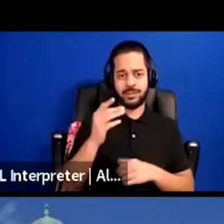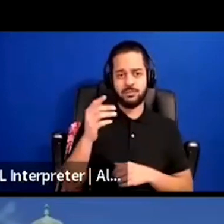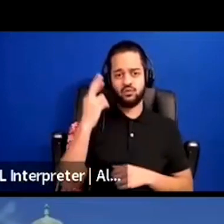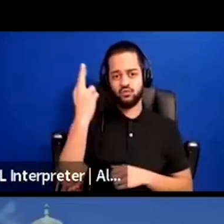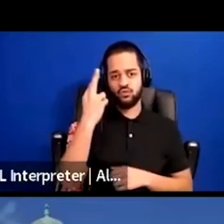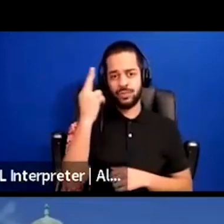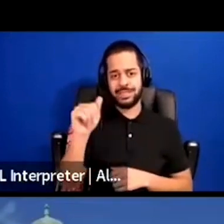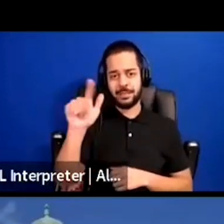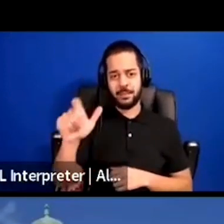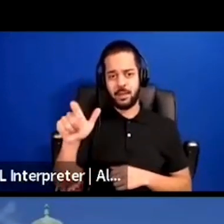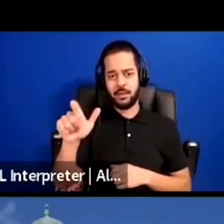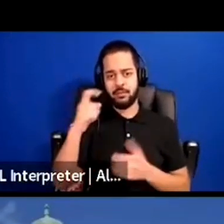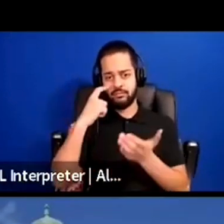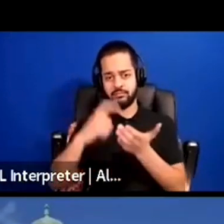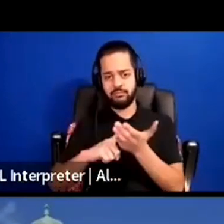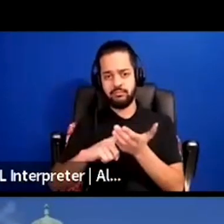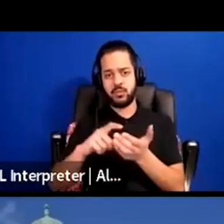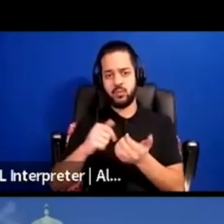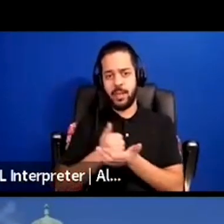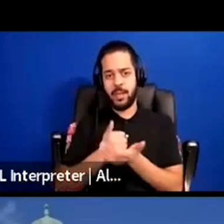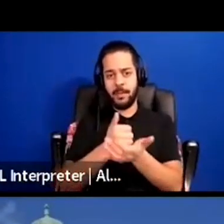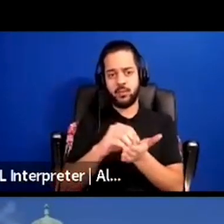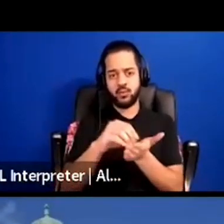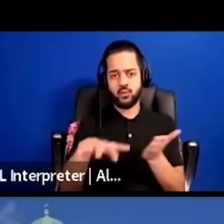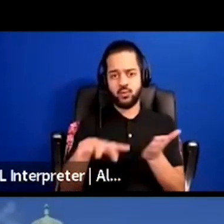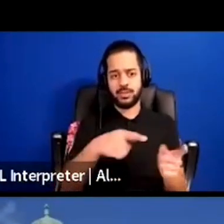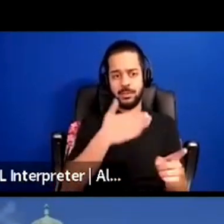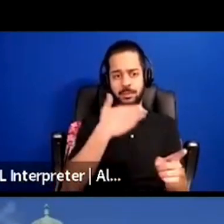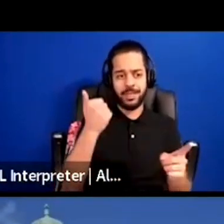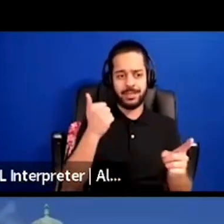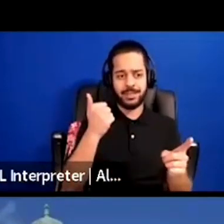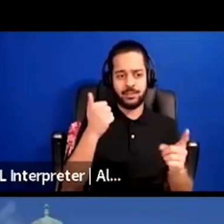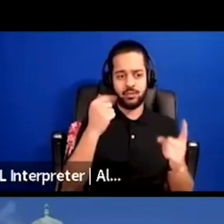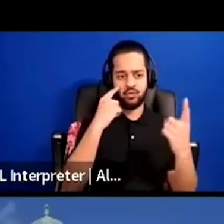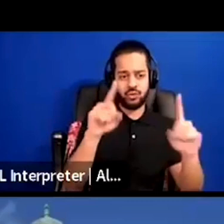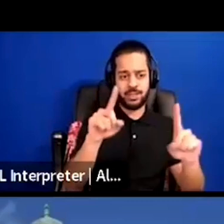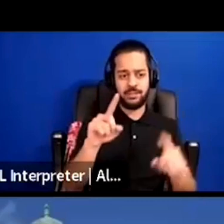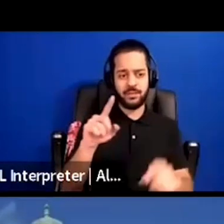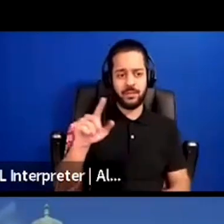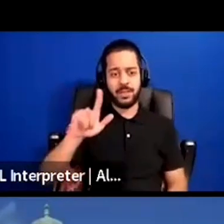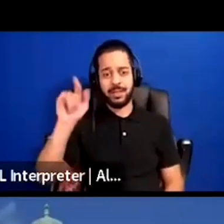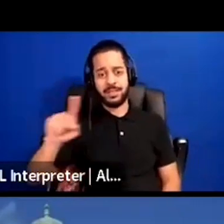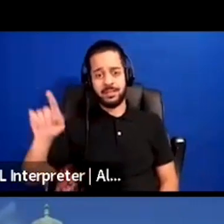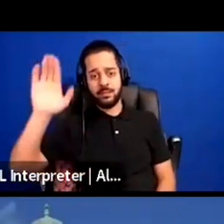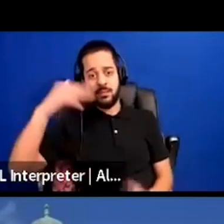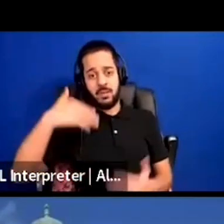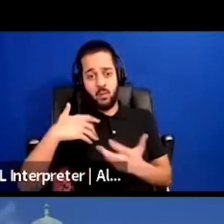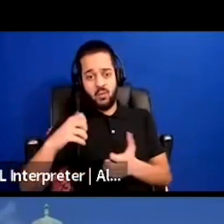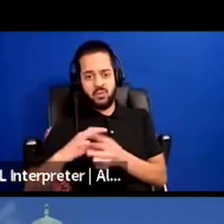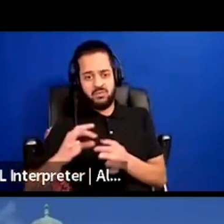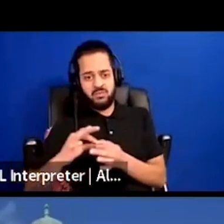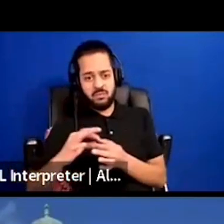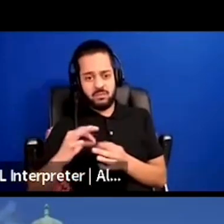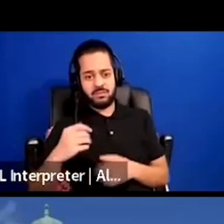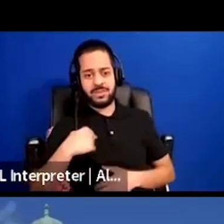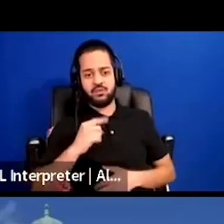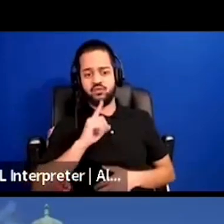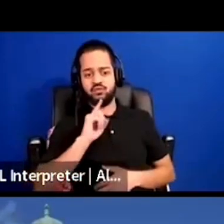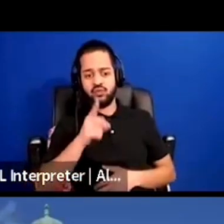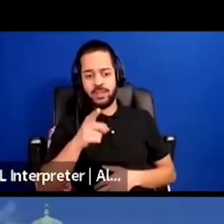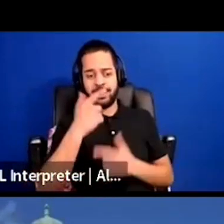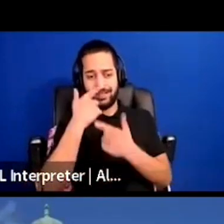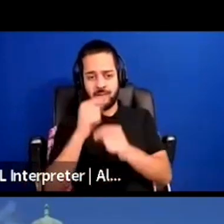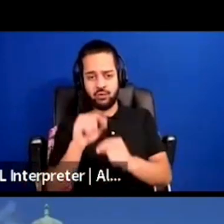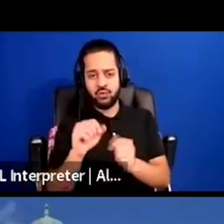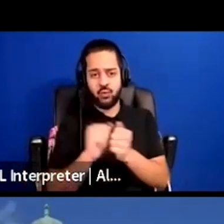student's goals to be achieved? And I'm going to chime in super quickly just to say Please. I am really interested in what folks